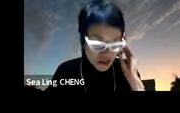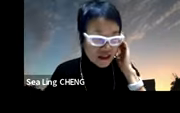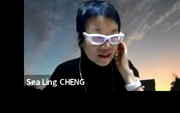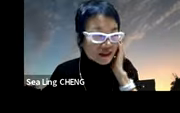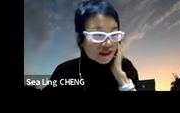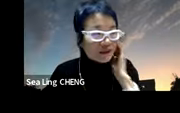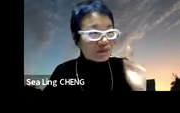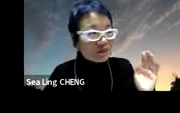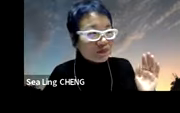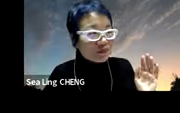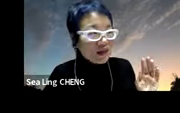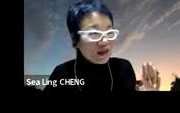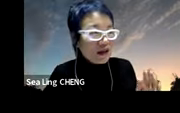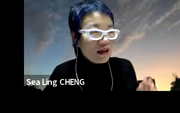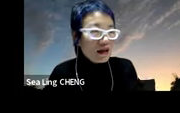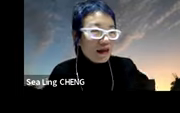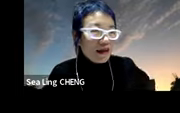asylum seekers.